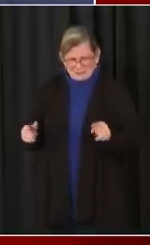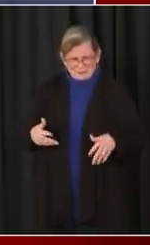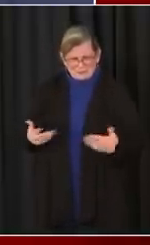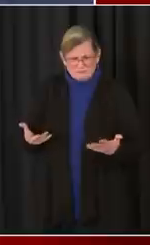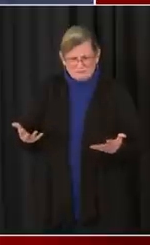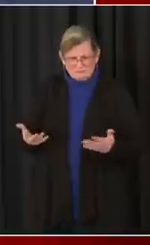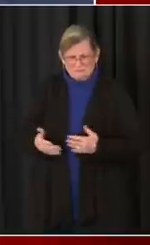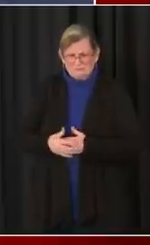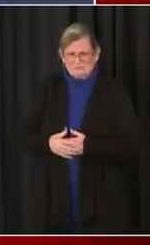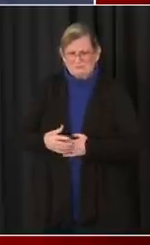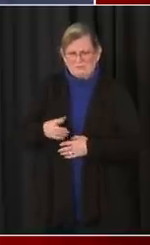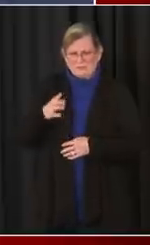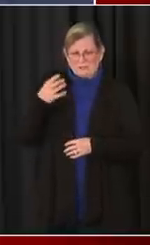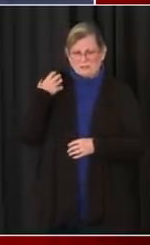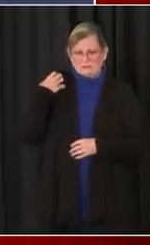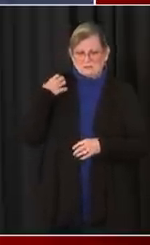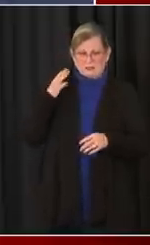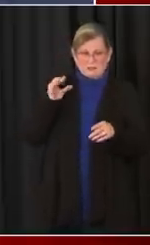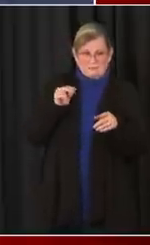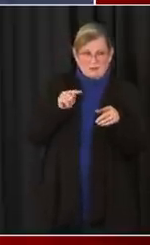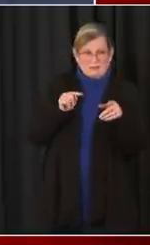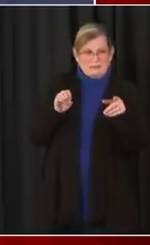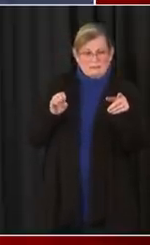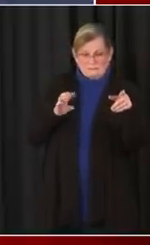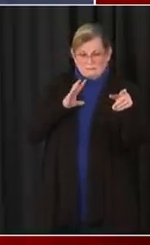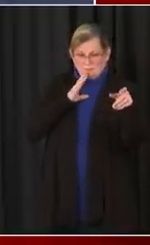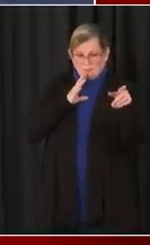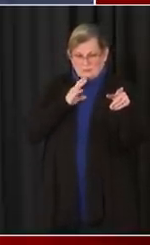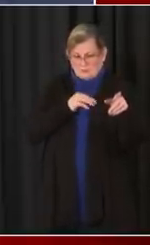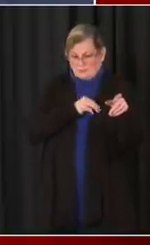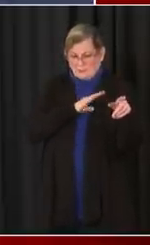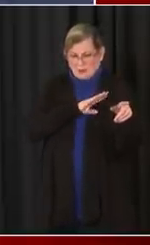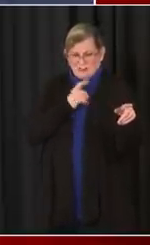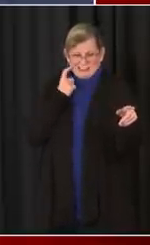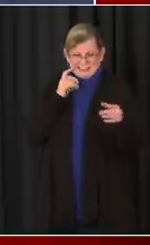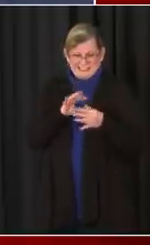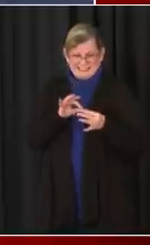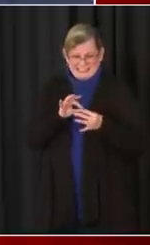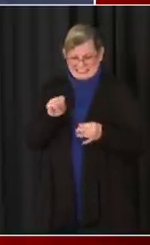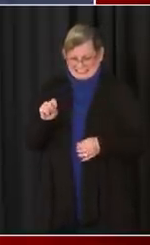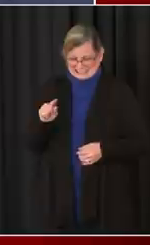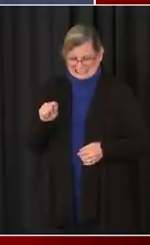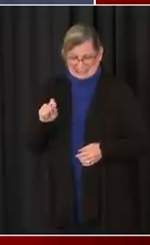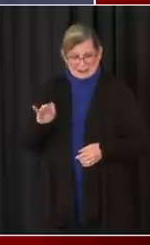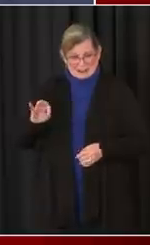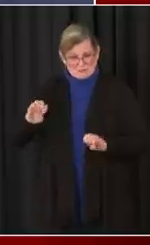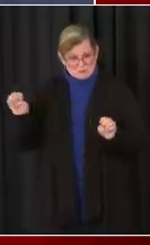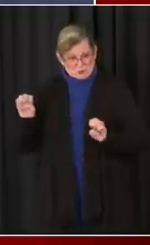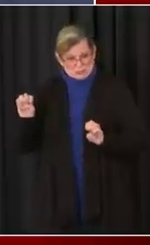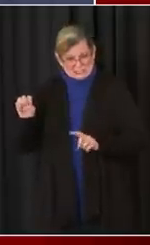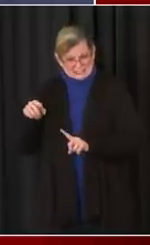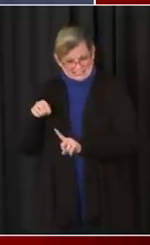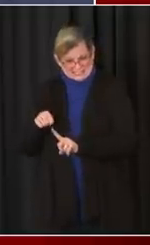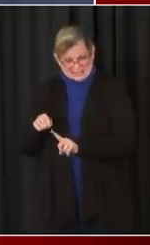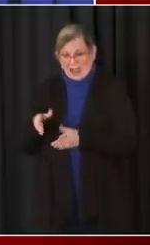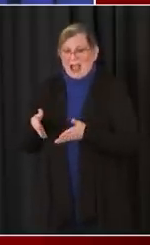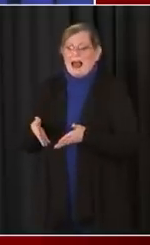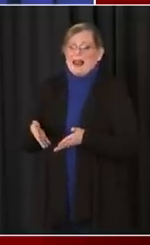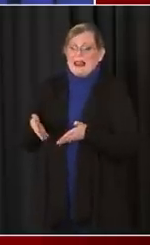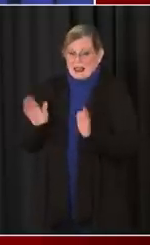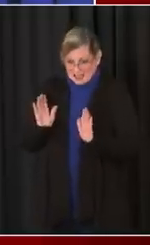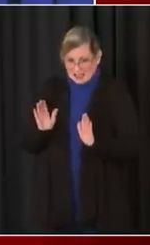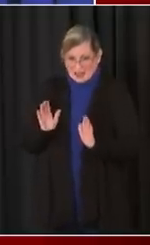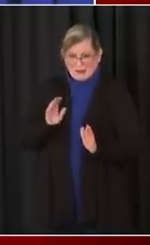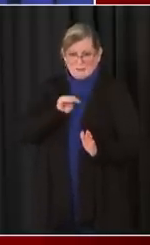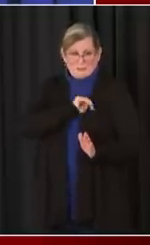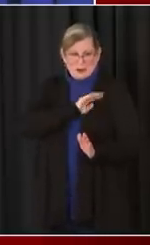Sure. As the mayor mentioned, the state of emergency, it allows the city to do extraordinary things. As she mentioned, the